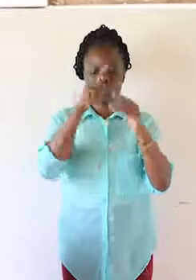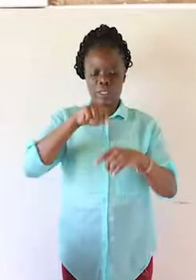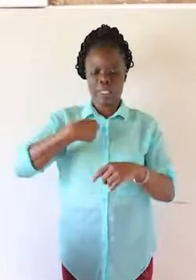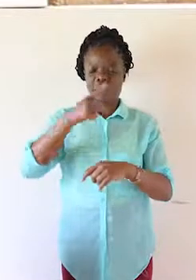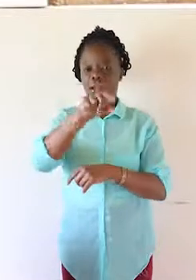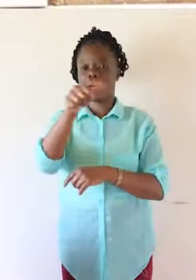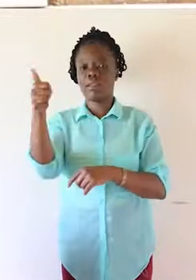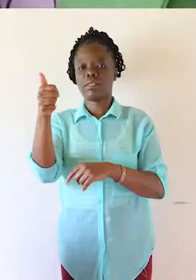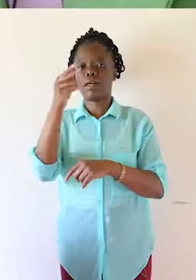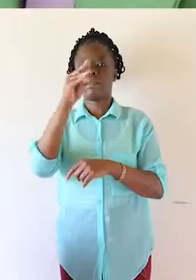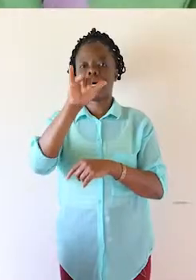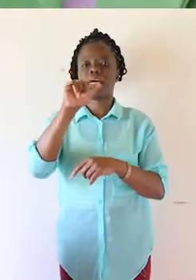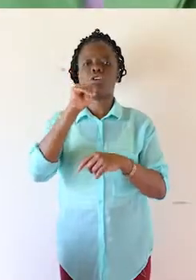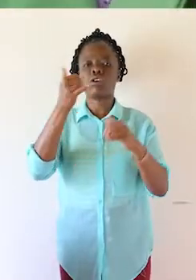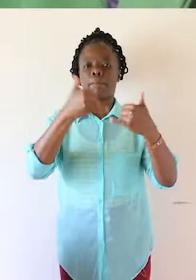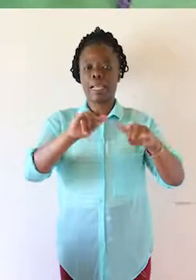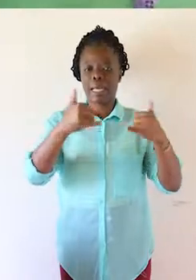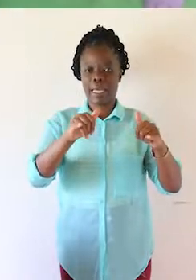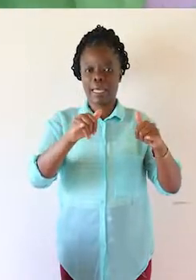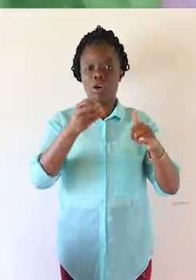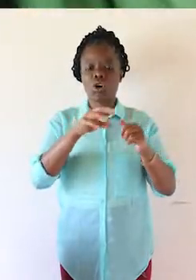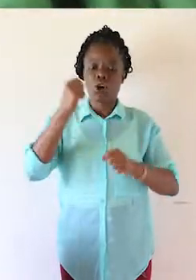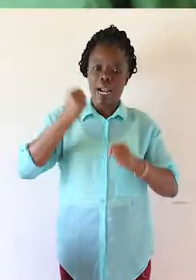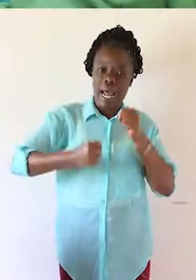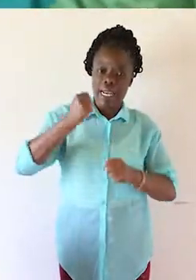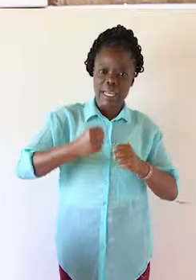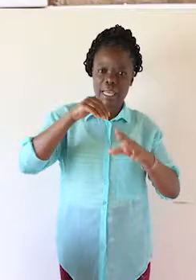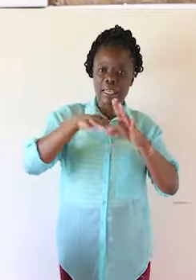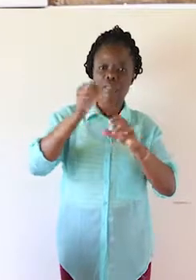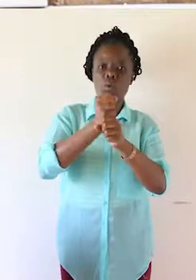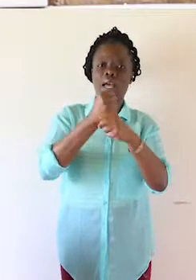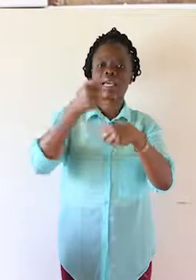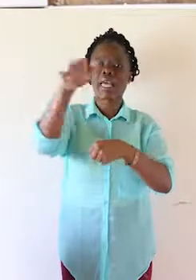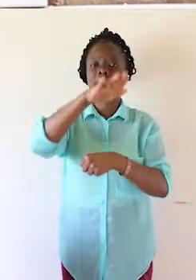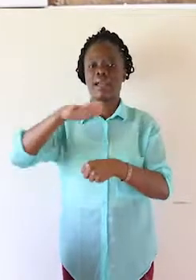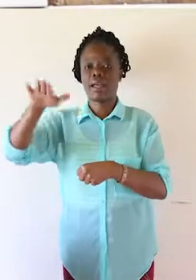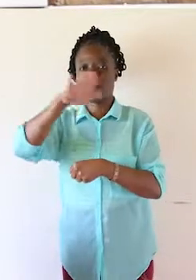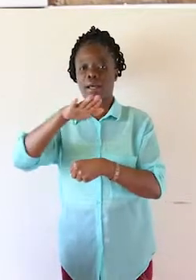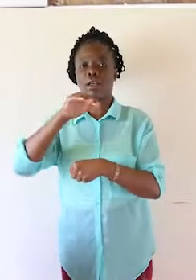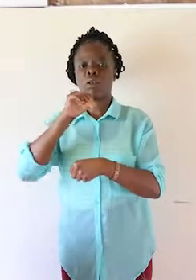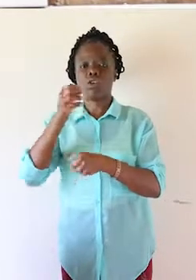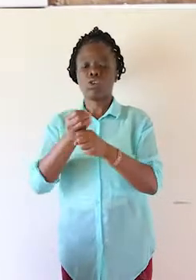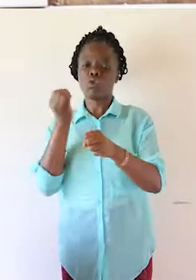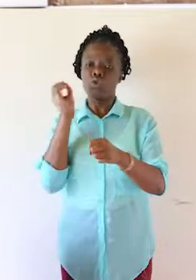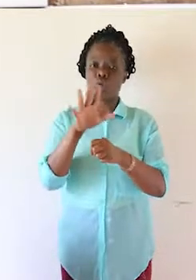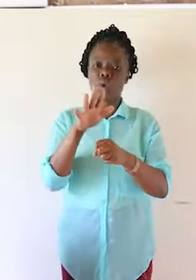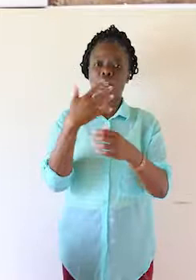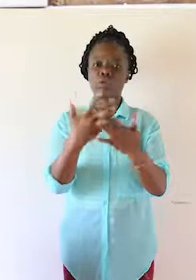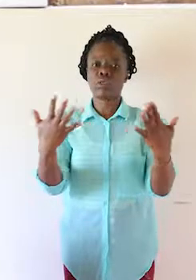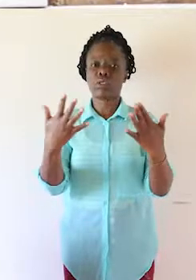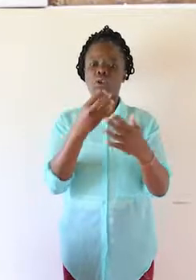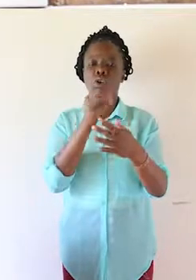self and others by not playing or running in the working area, not